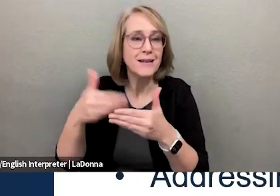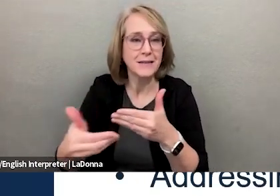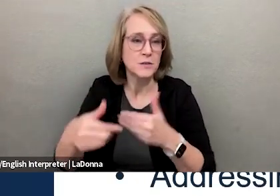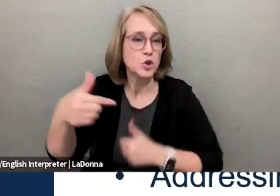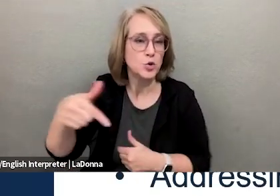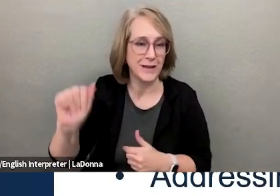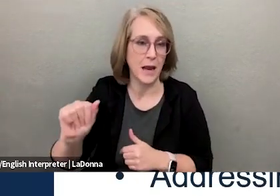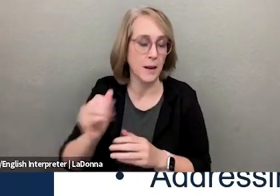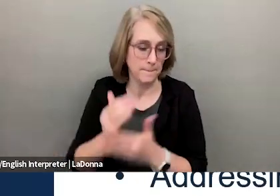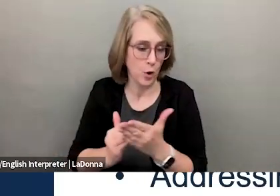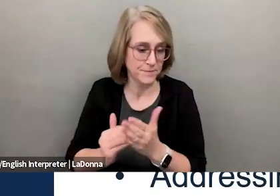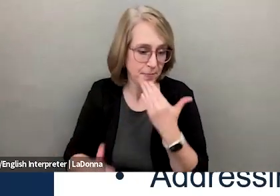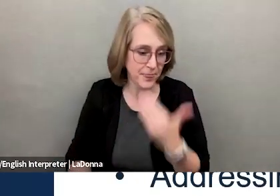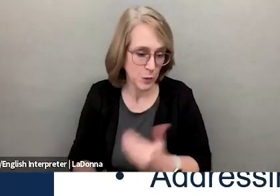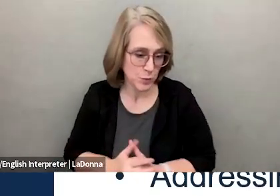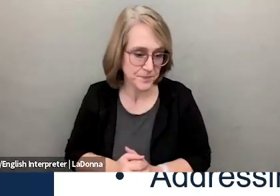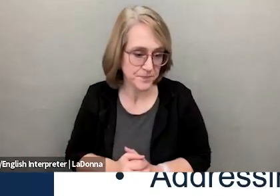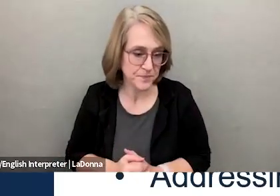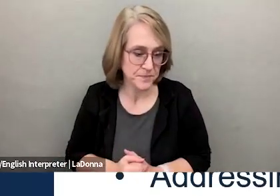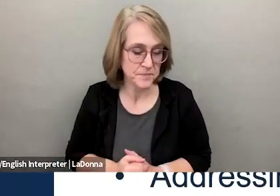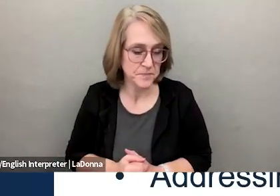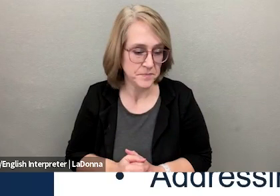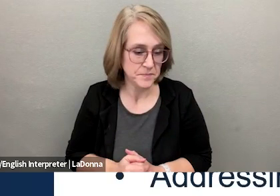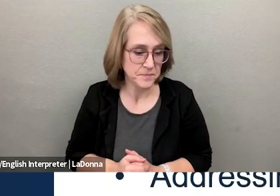Q&A. Thank you.